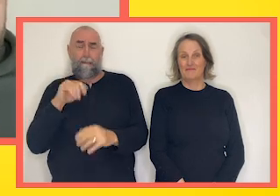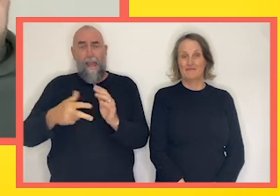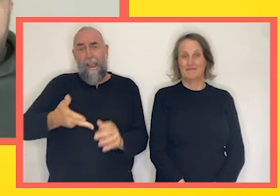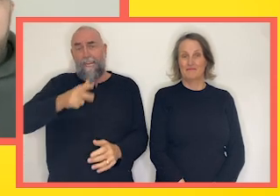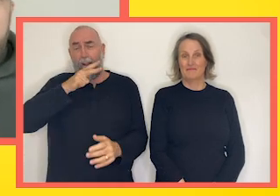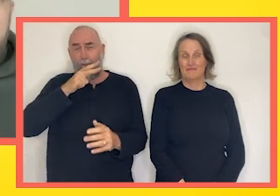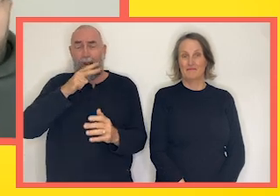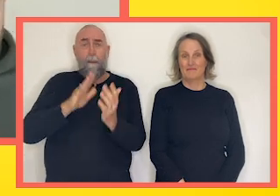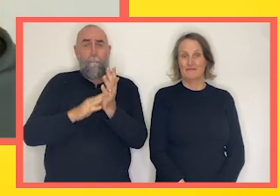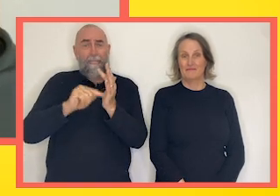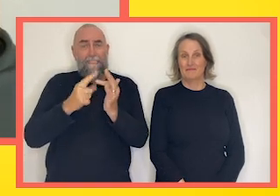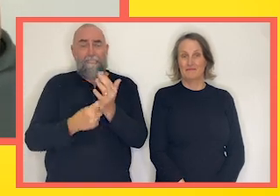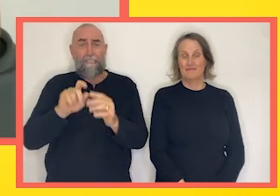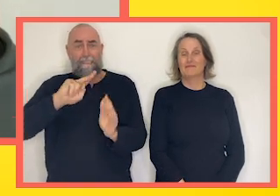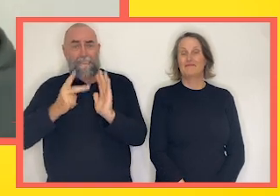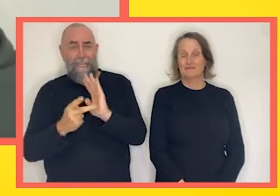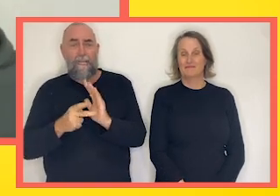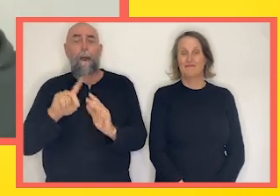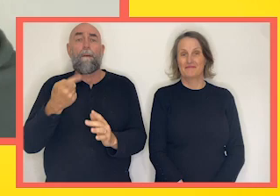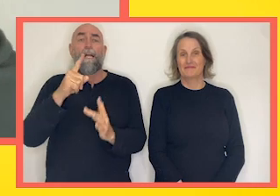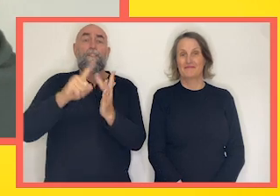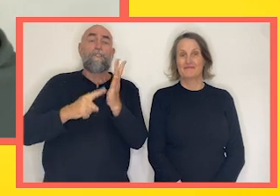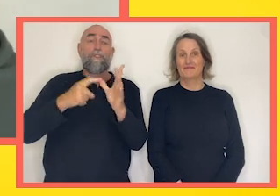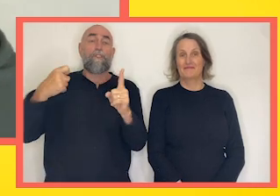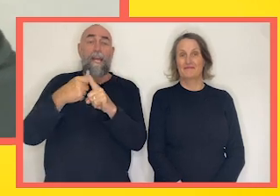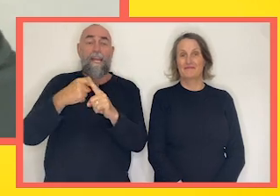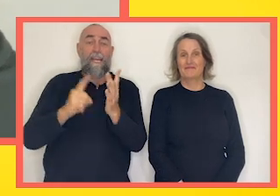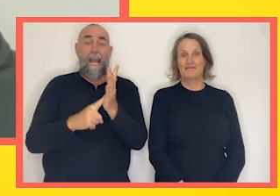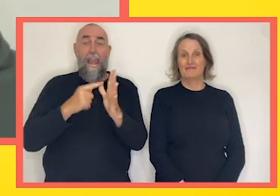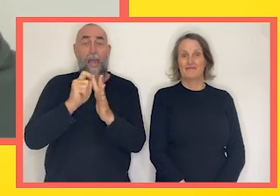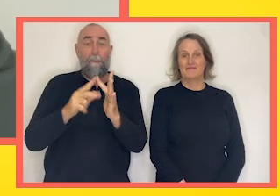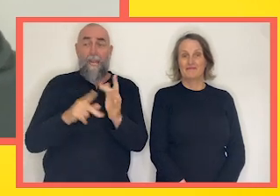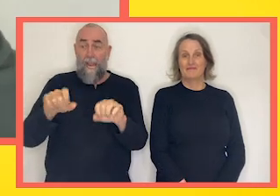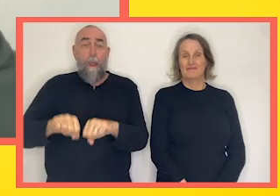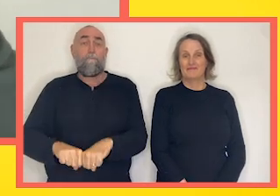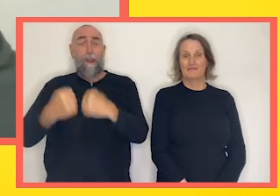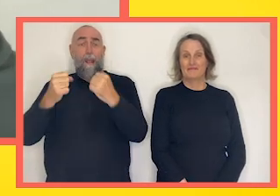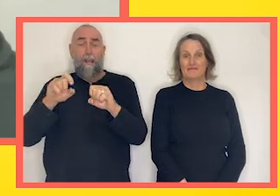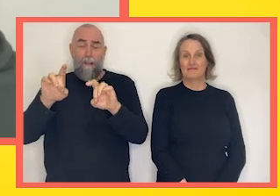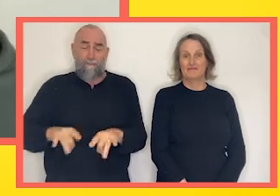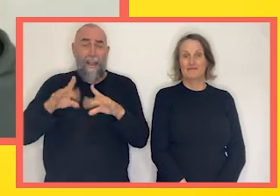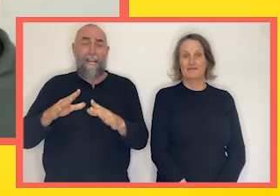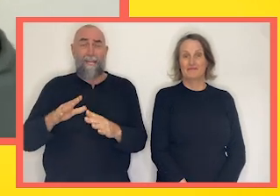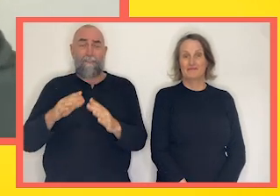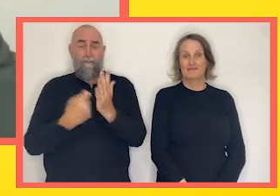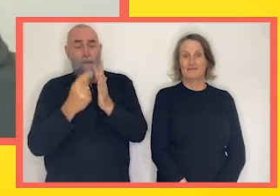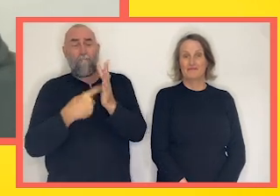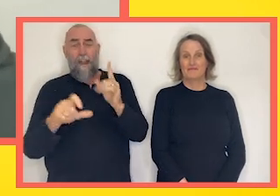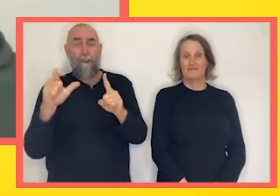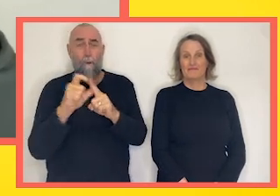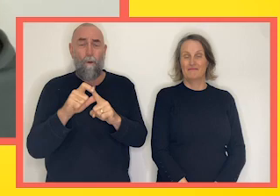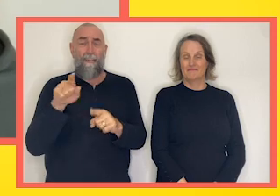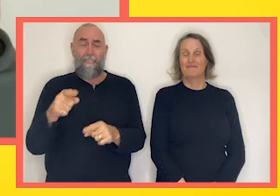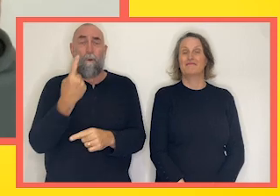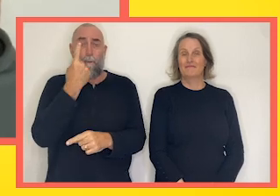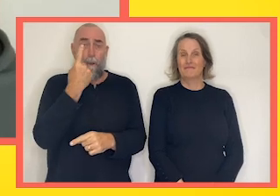at the Swiss Nationals. And the great Jake Lappin, he broke the 800-metre Australian record. He did